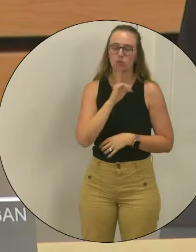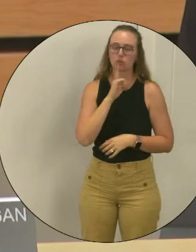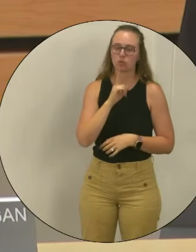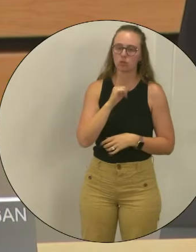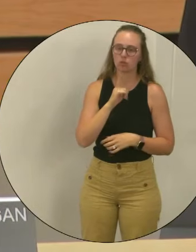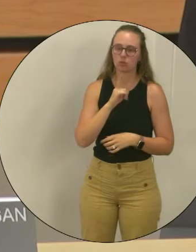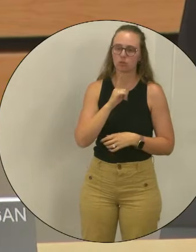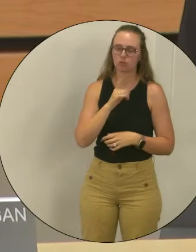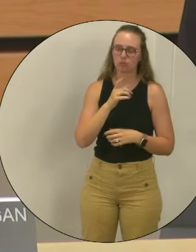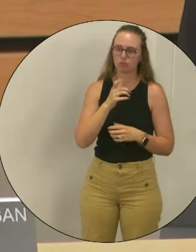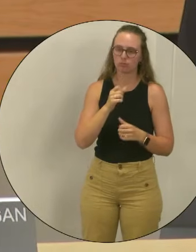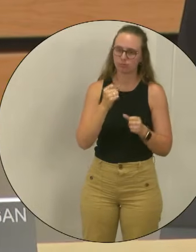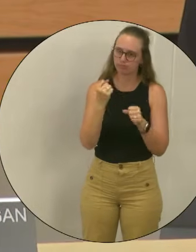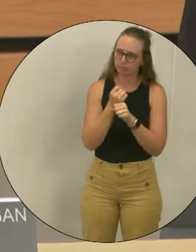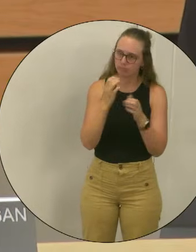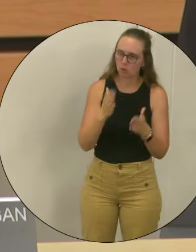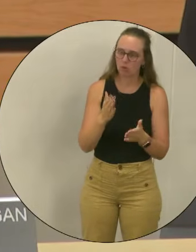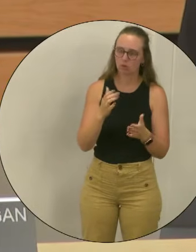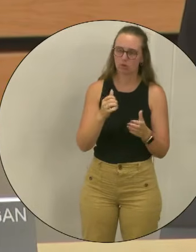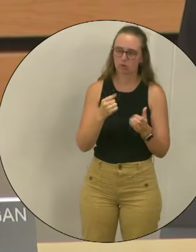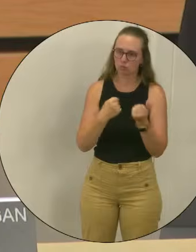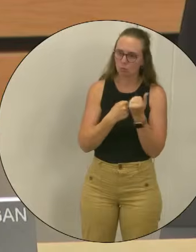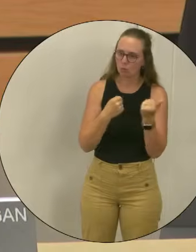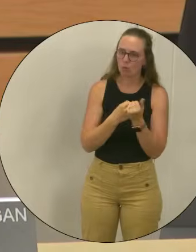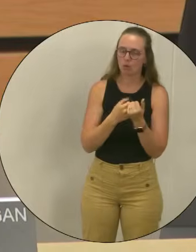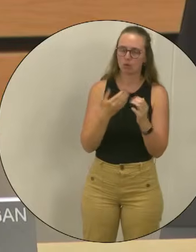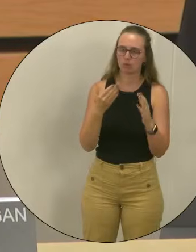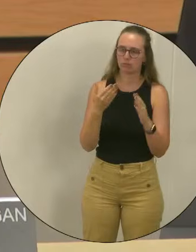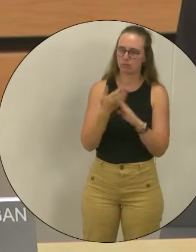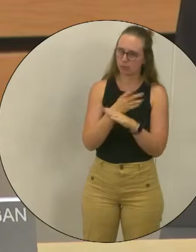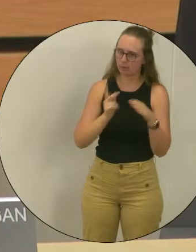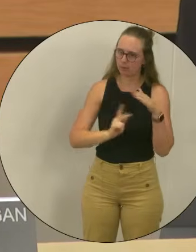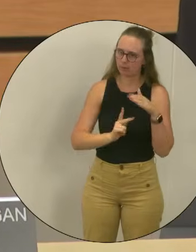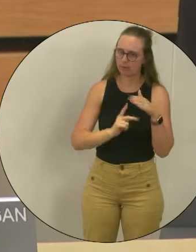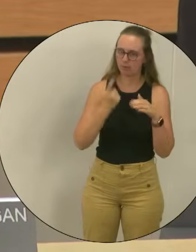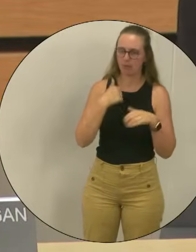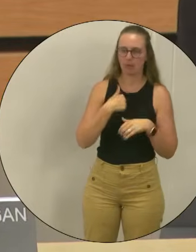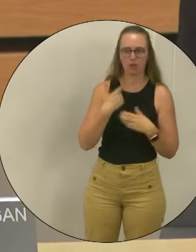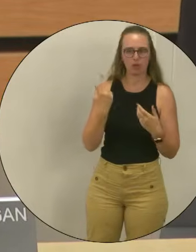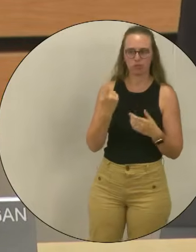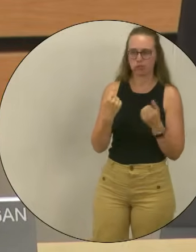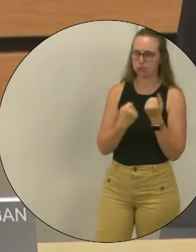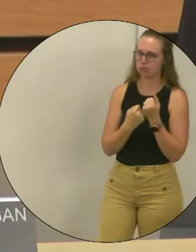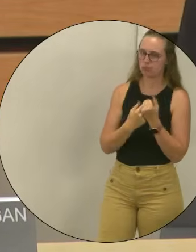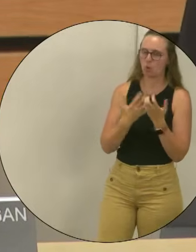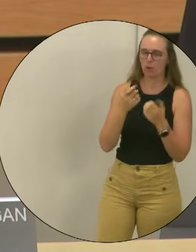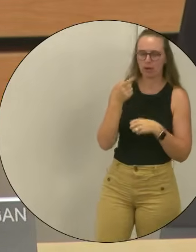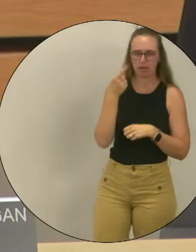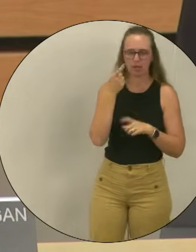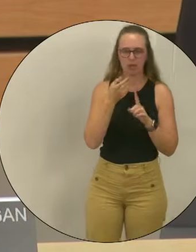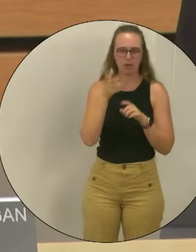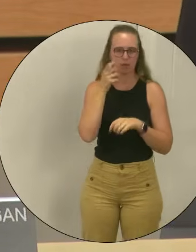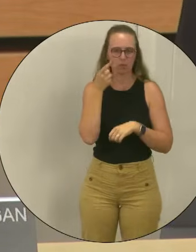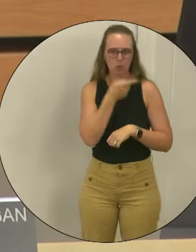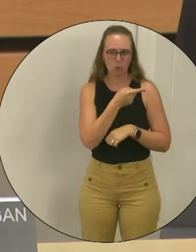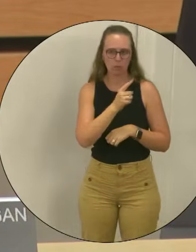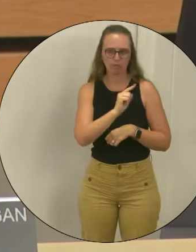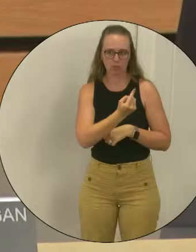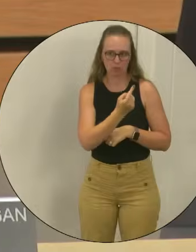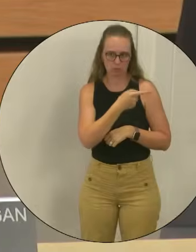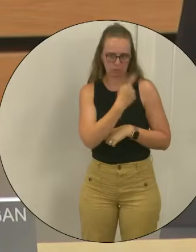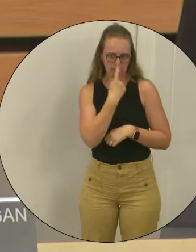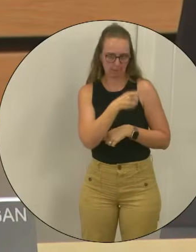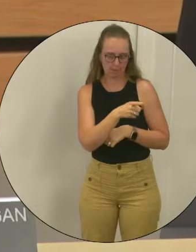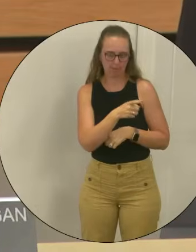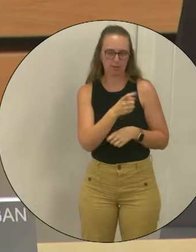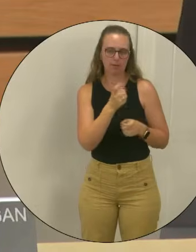champion for pre-K. And for me, it's like a non-negotiable, but I really want to hear from you first, if you don't mind,